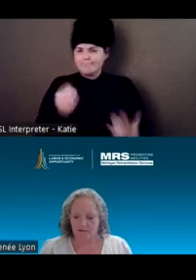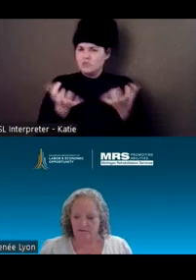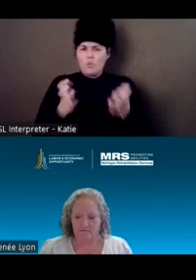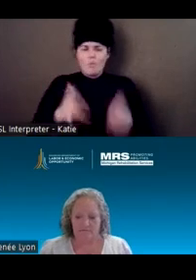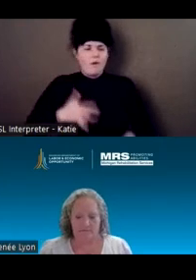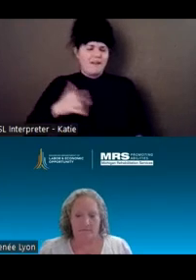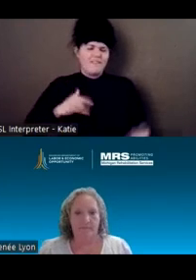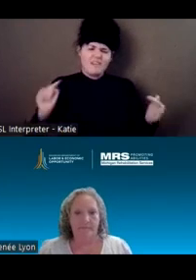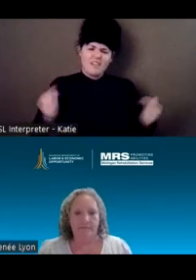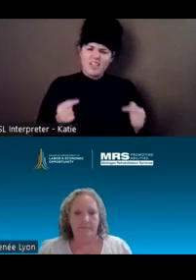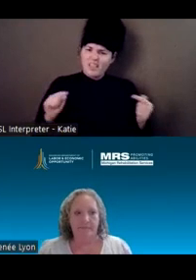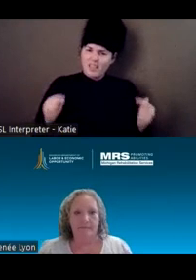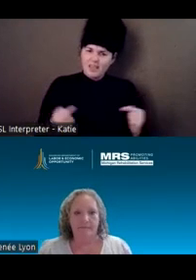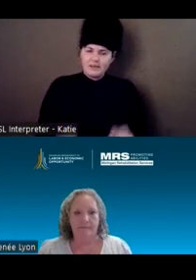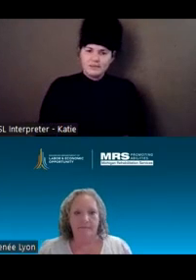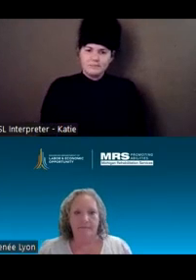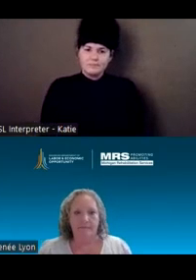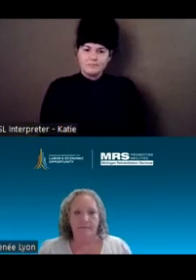pains.